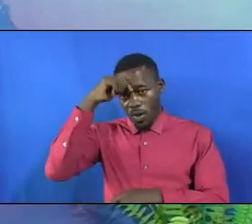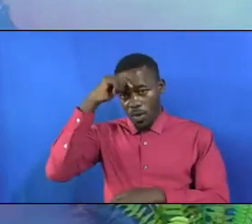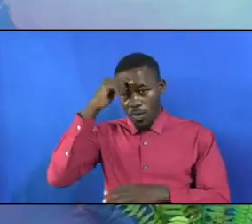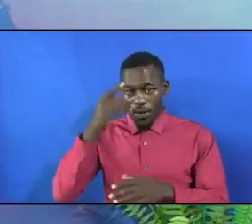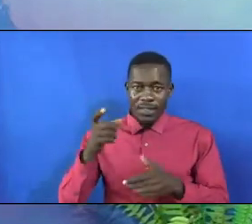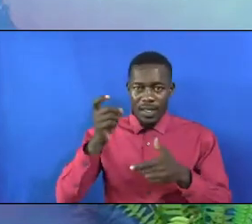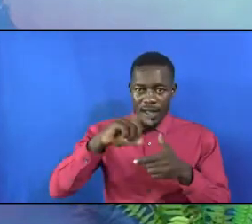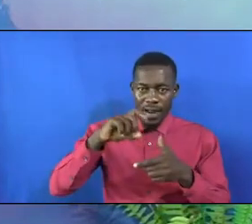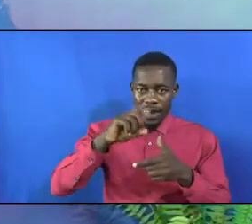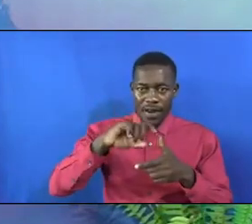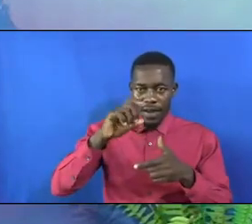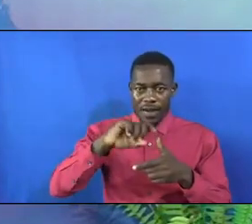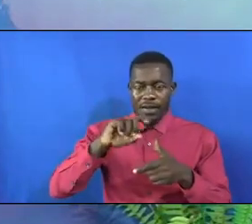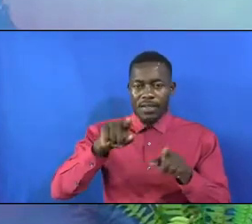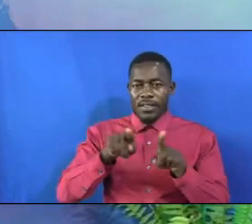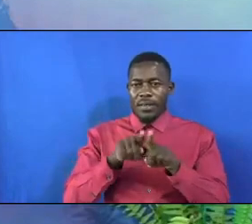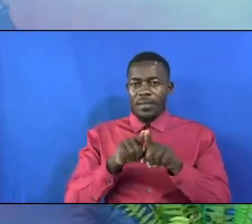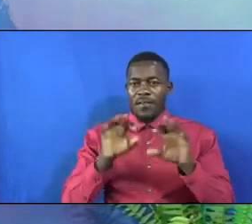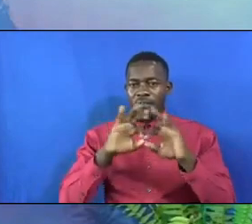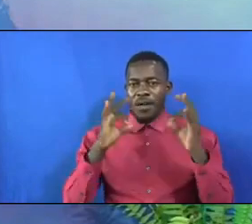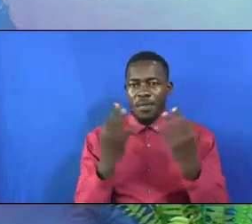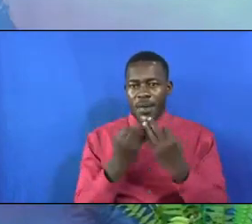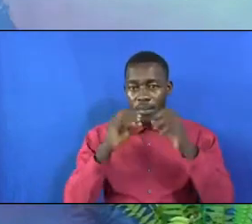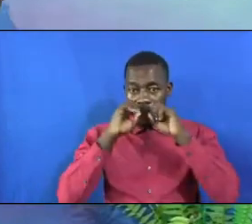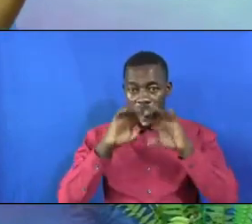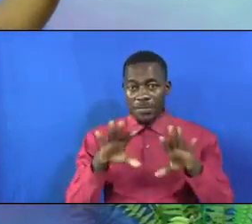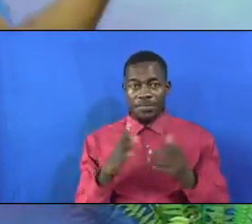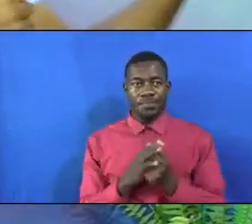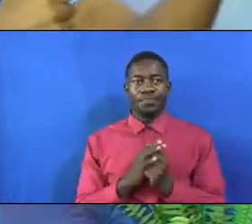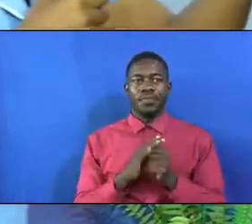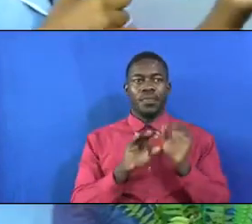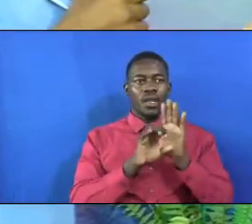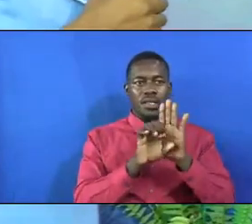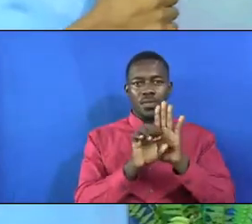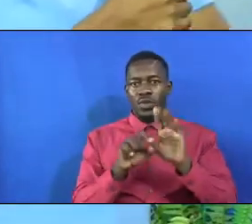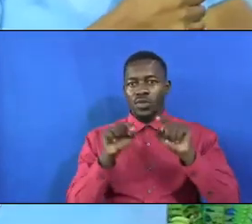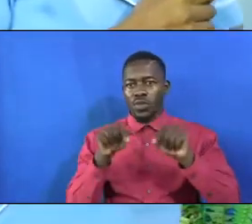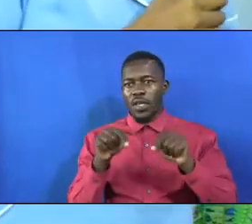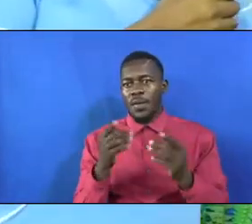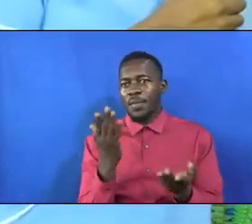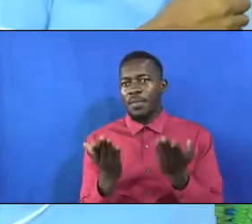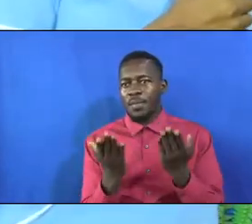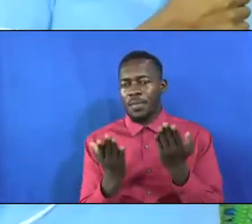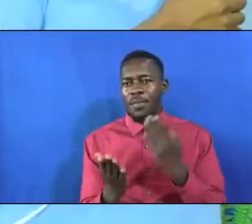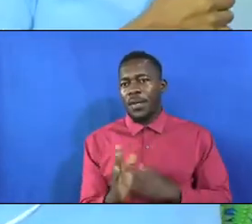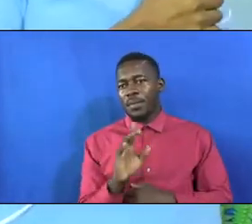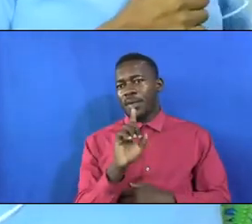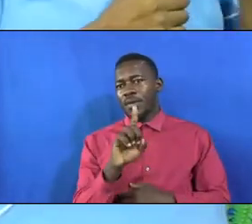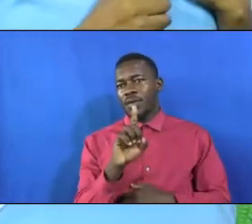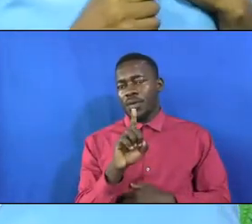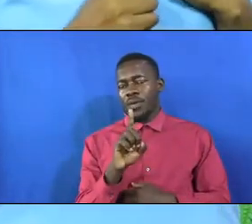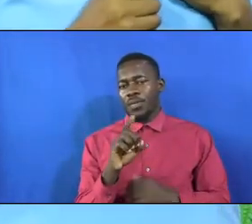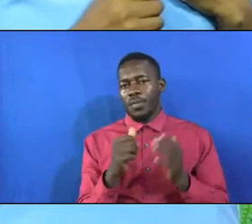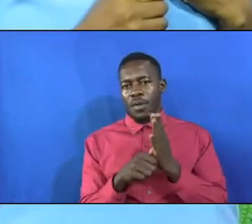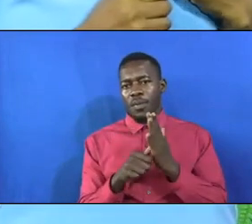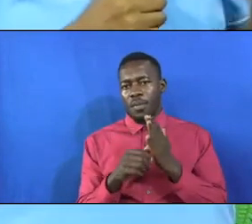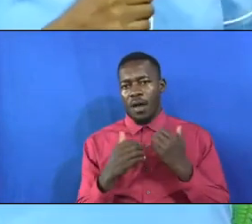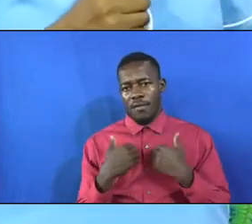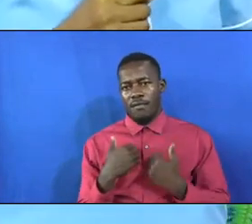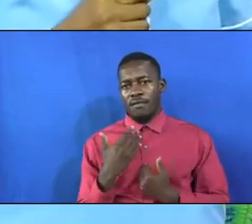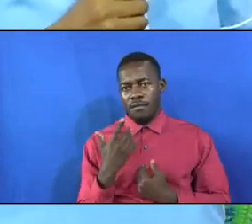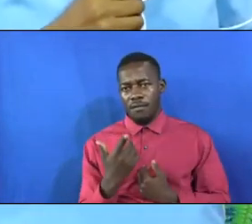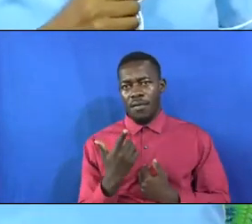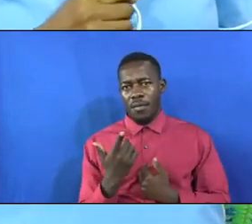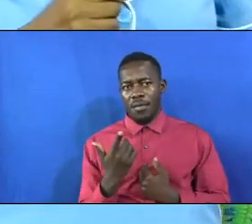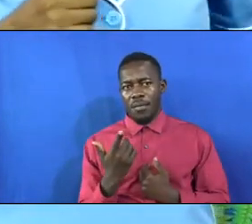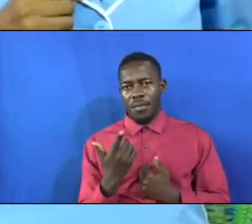physical need, the need of families. Could it be that you are lacking just because you are holding back for others?